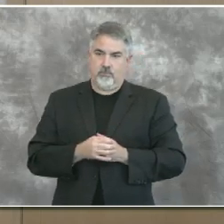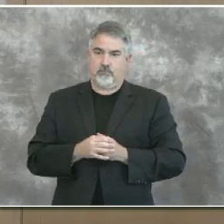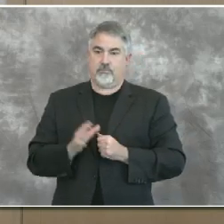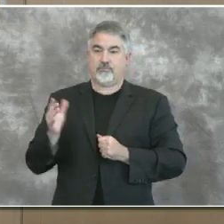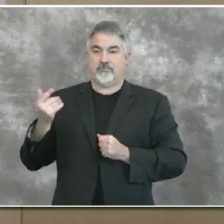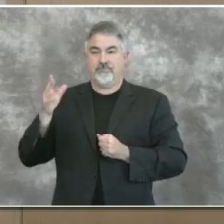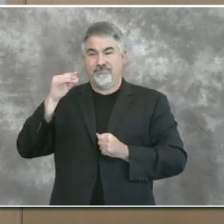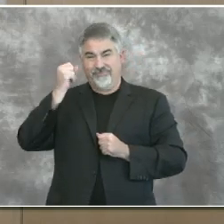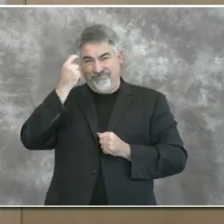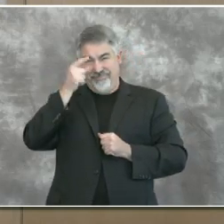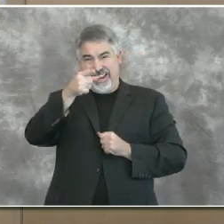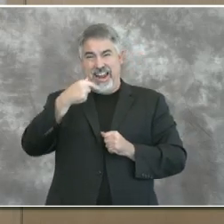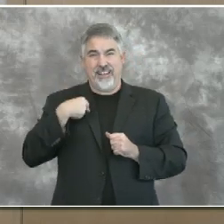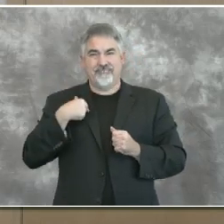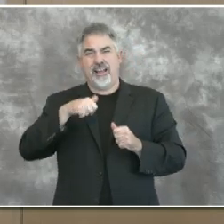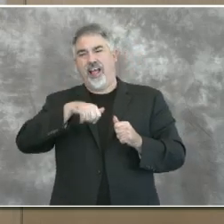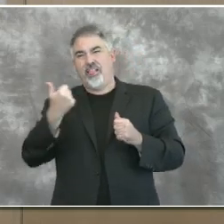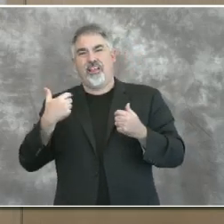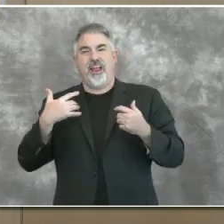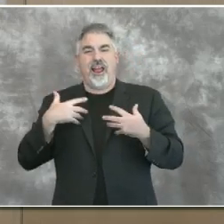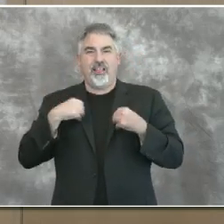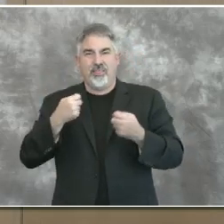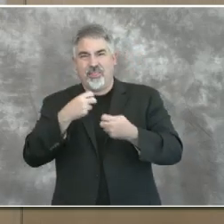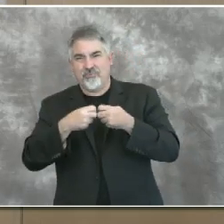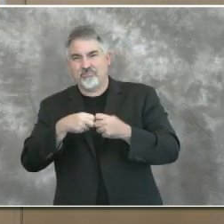medical conditions stay at home.